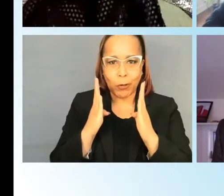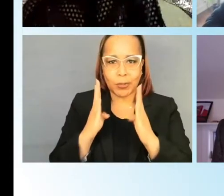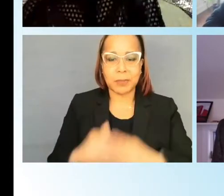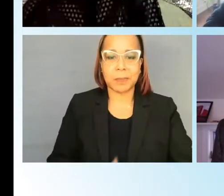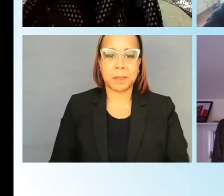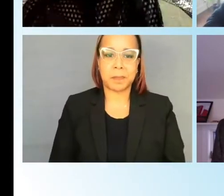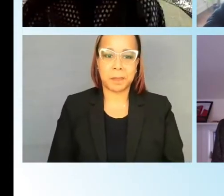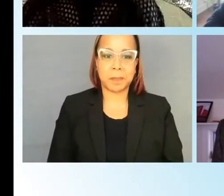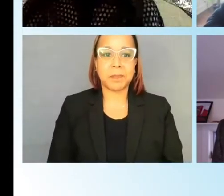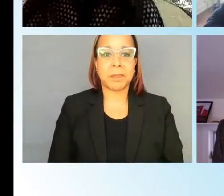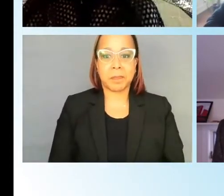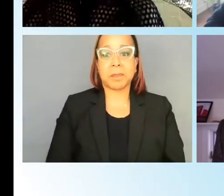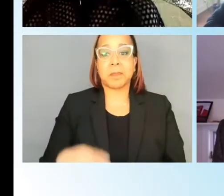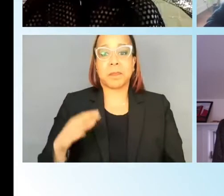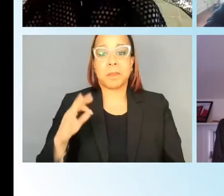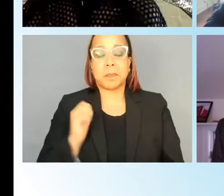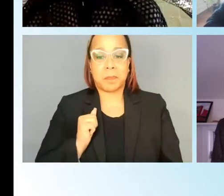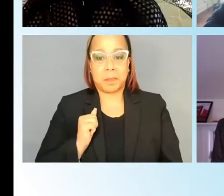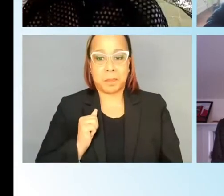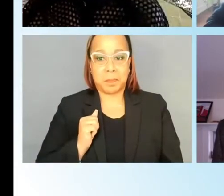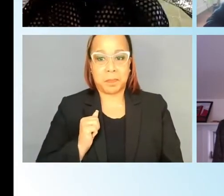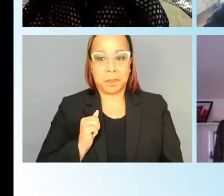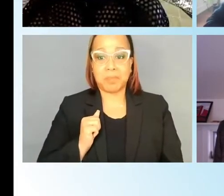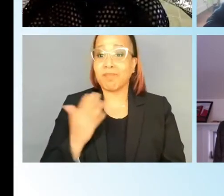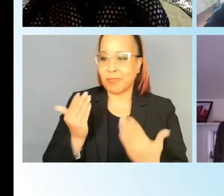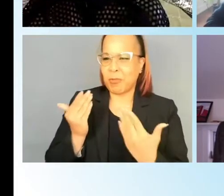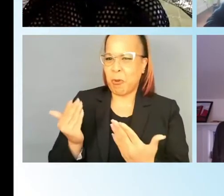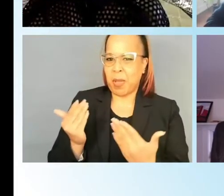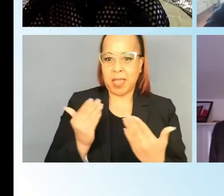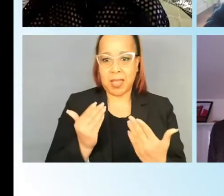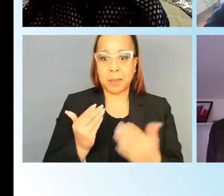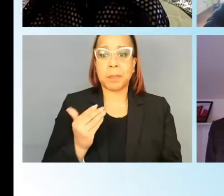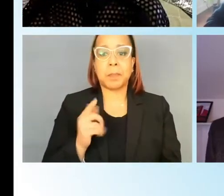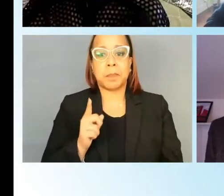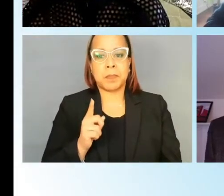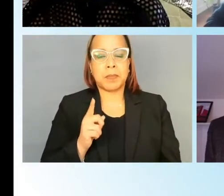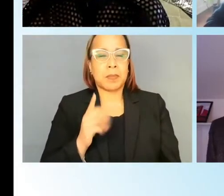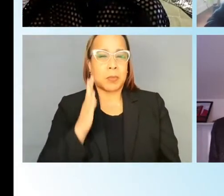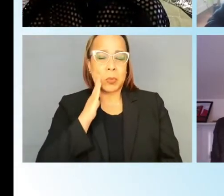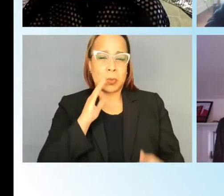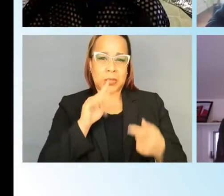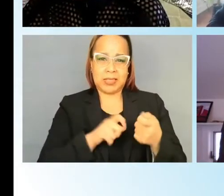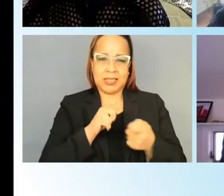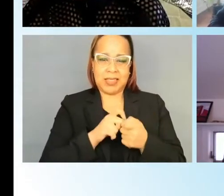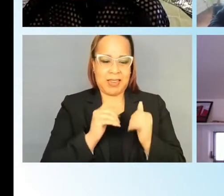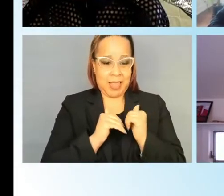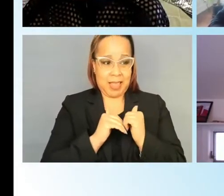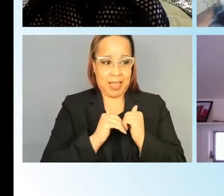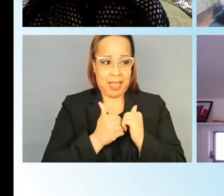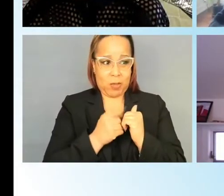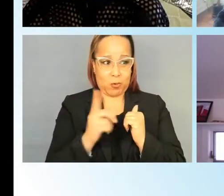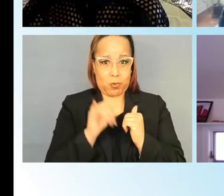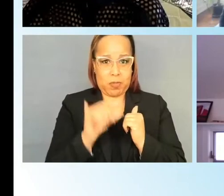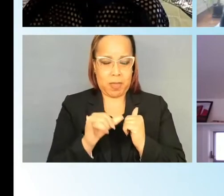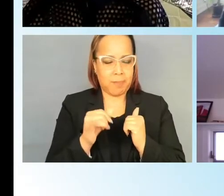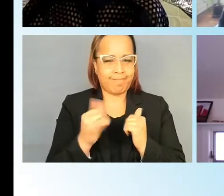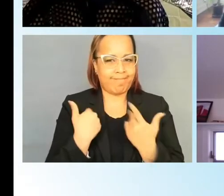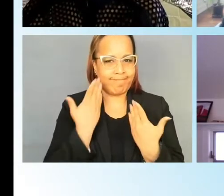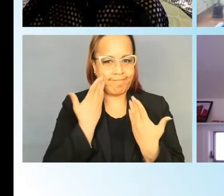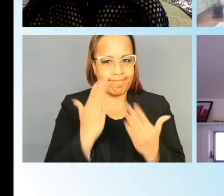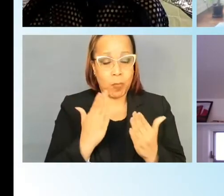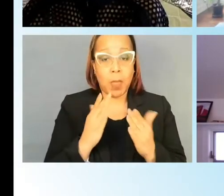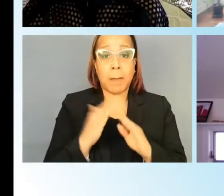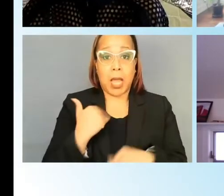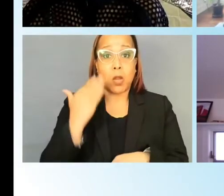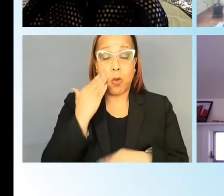You know, honoring one another. Oh, go ahead. I don't know exactly how to do that, but I do know that art